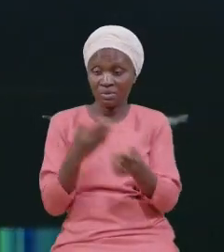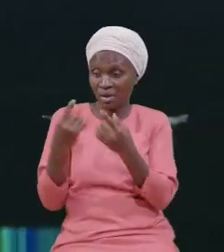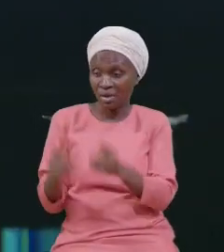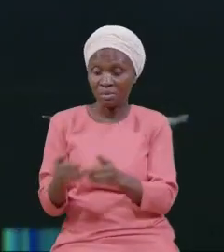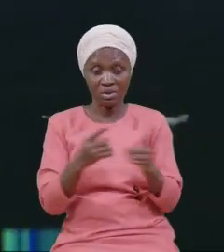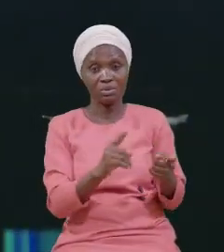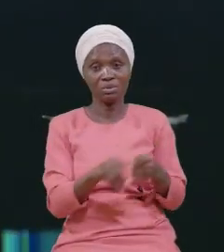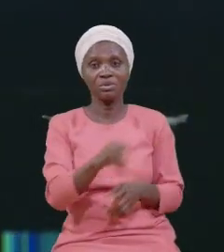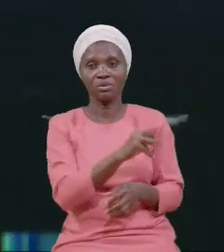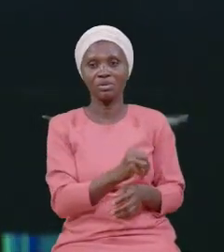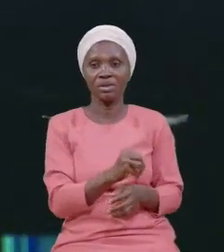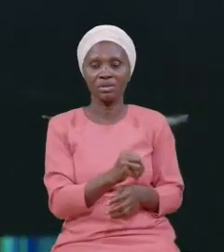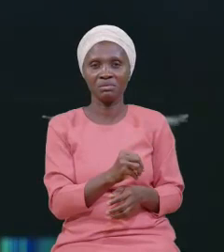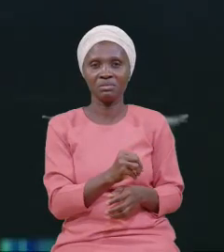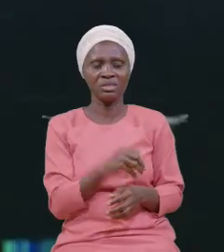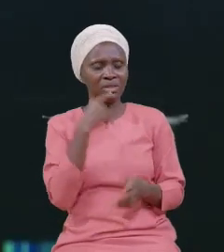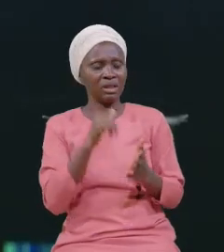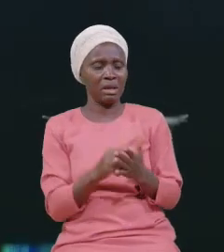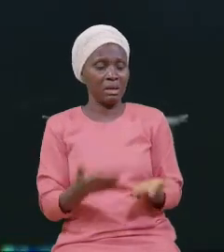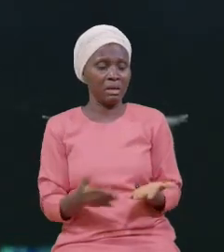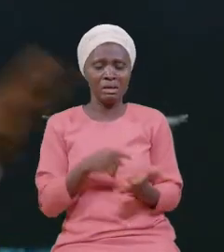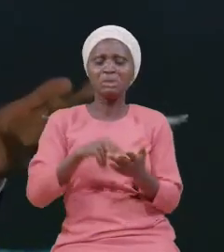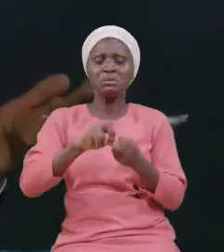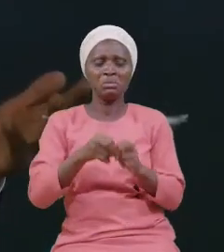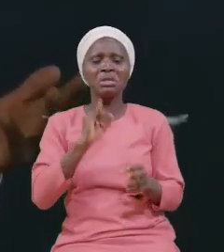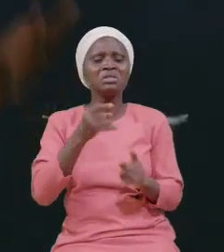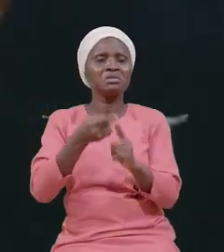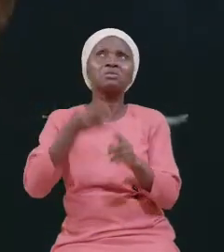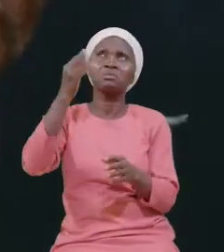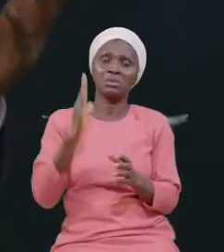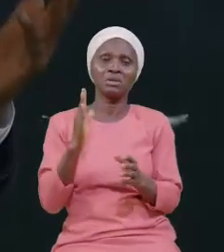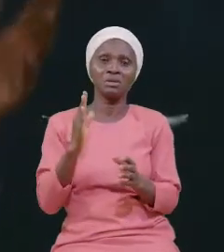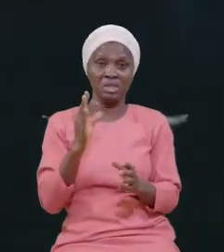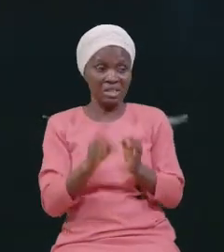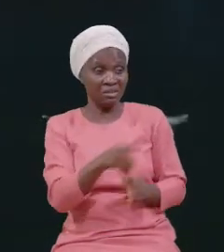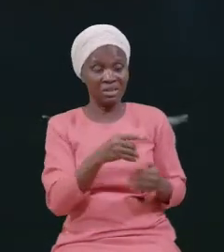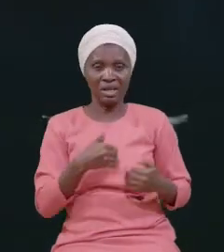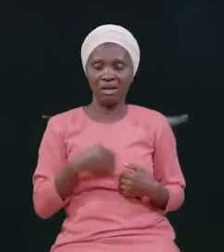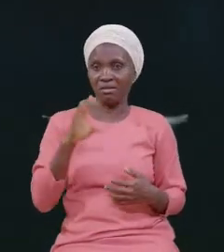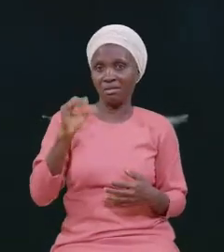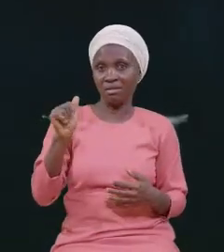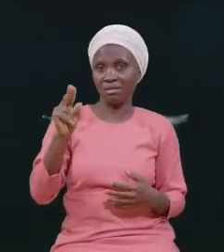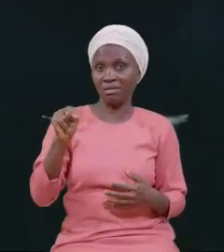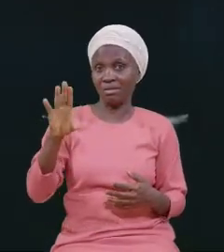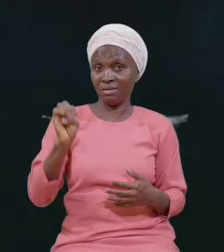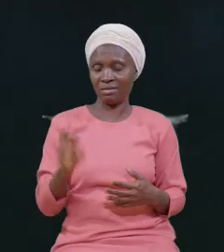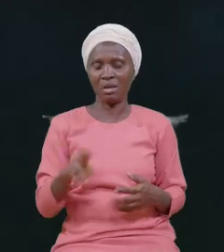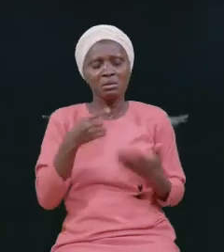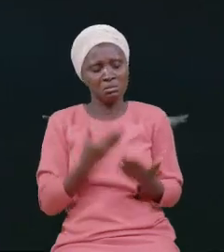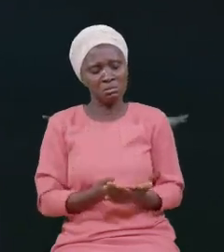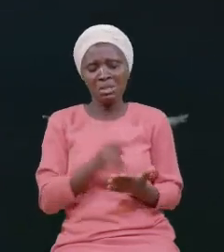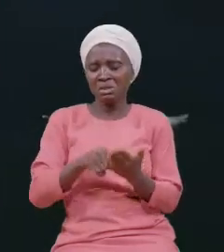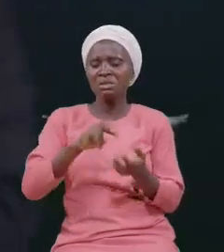of God. If they have cancer, they say it's God. If